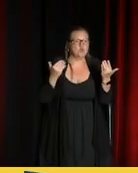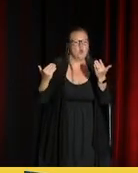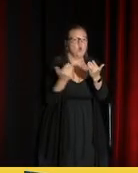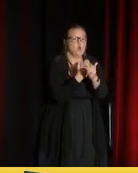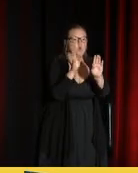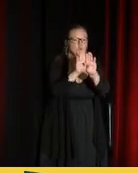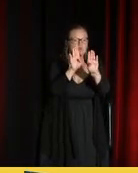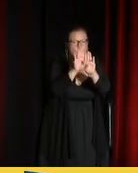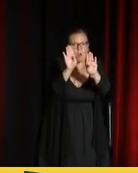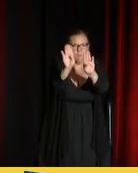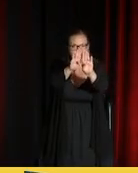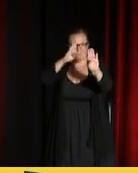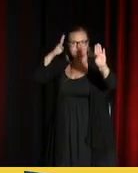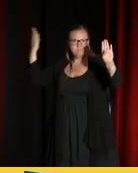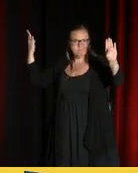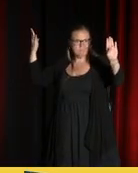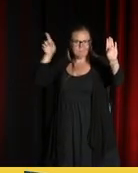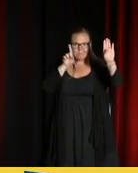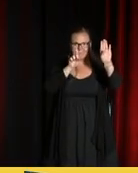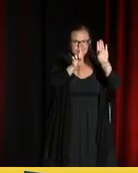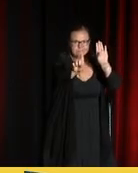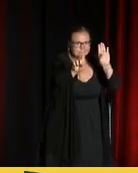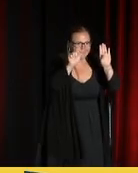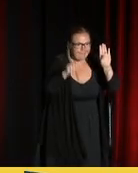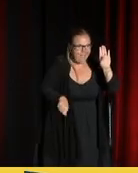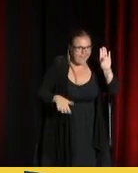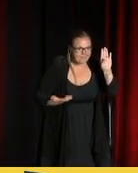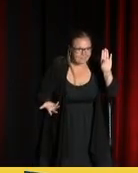in. And every